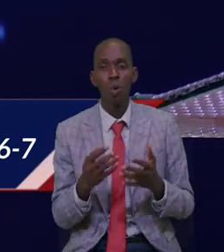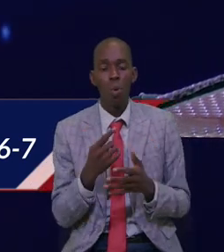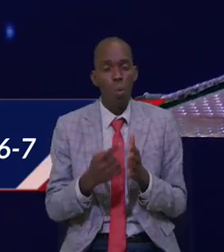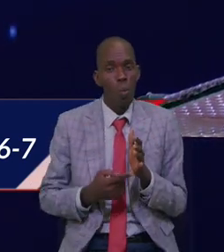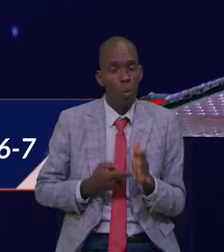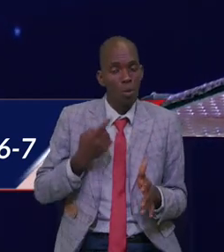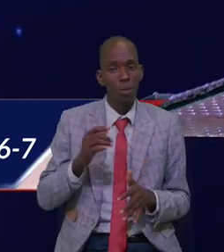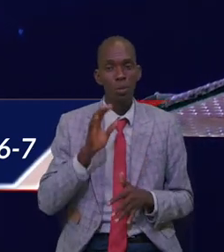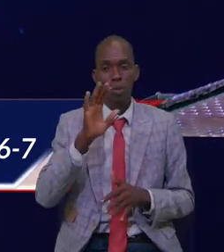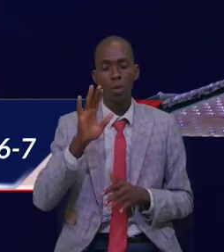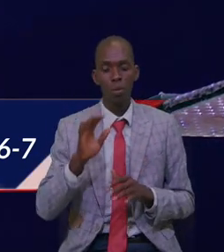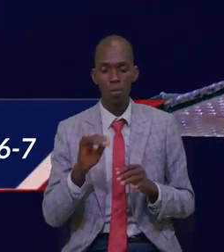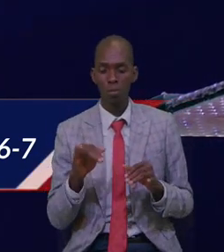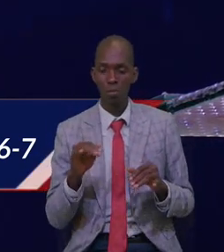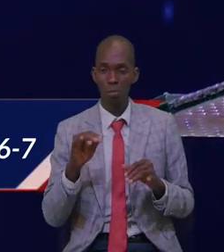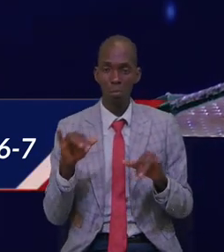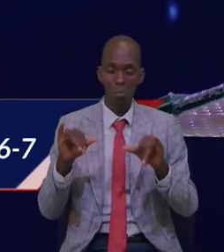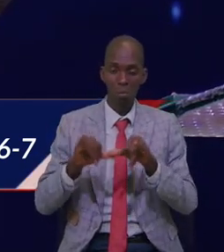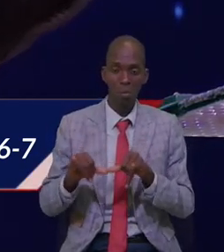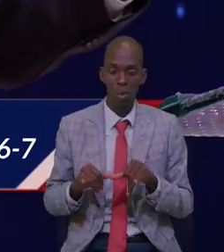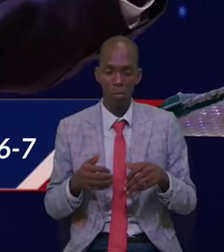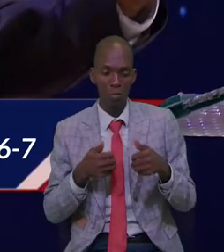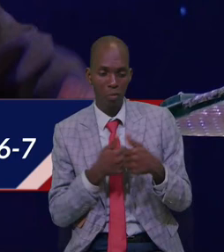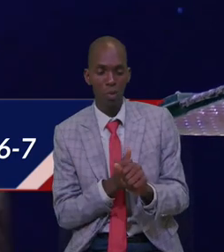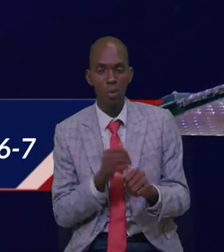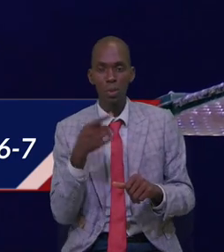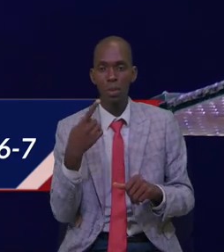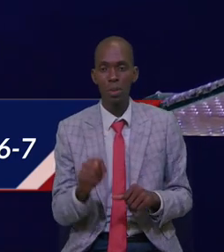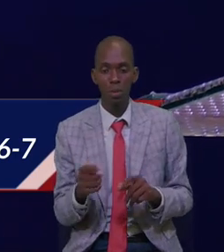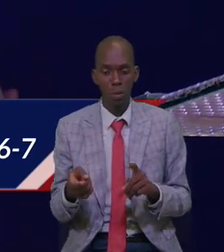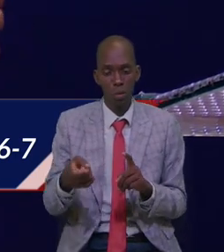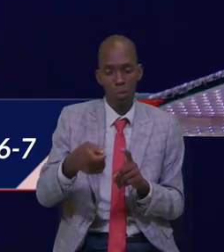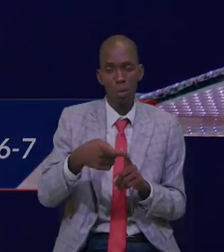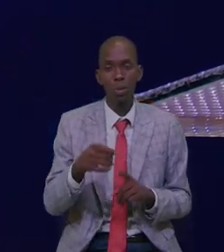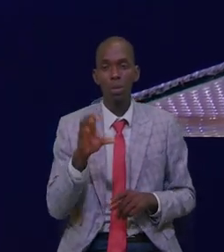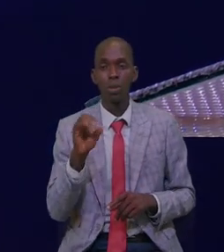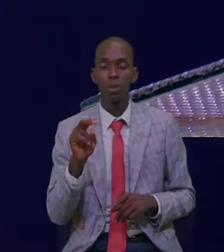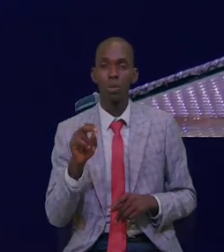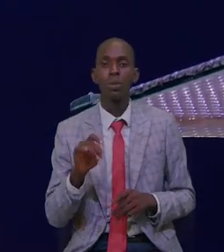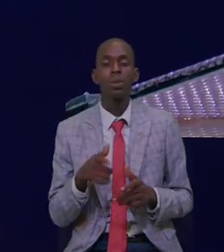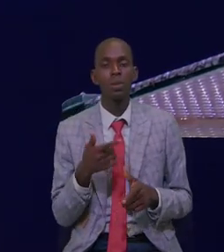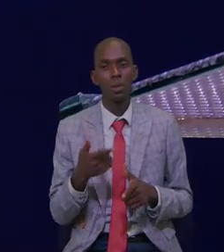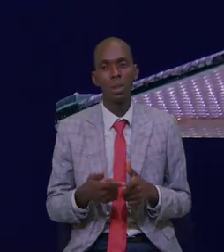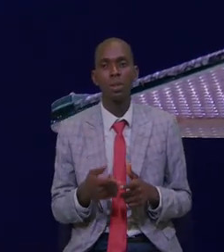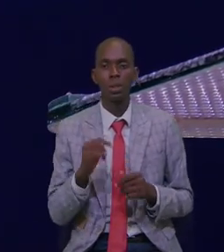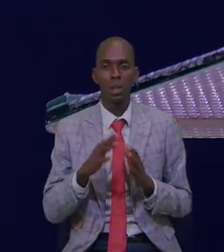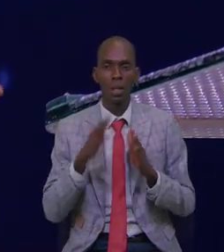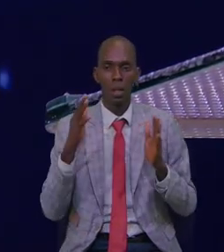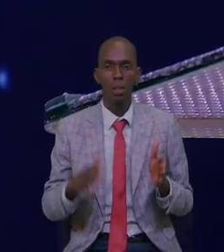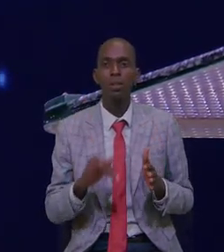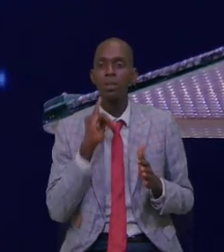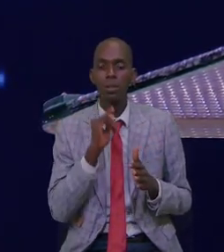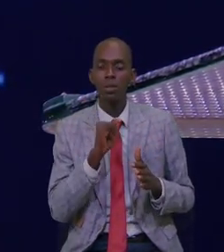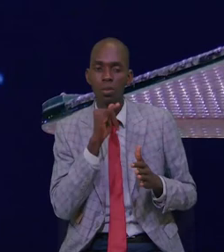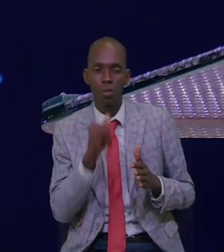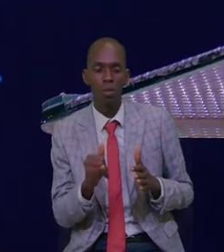with the cornerstone, then you know you can build. And if any storm comes, the house is not at an angle. It's